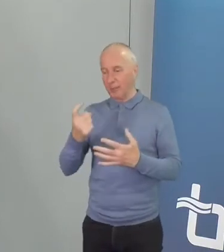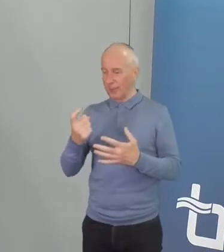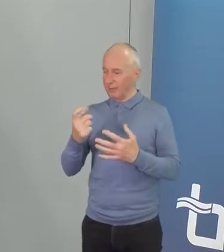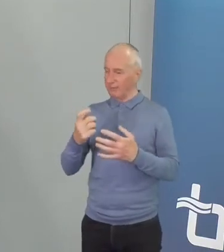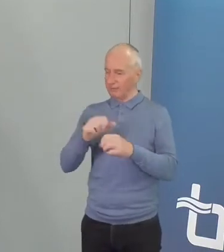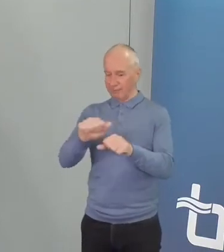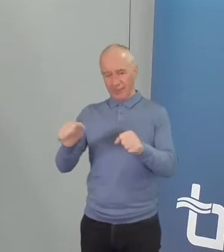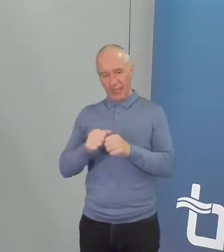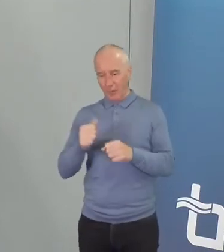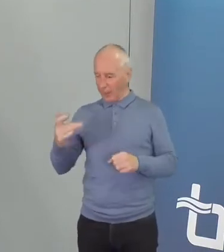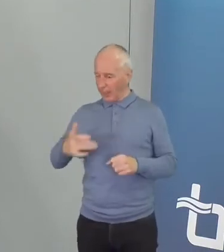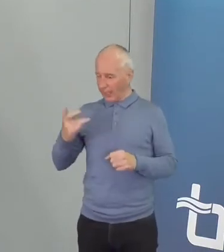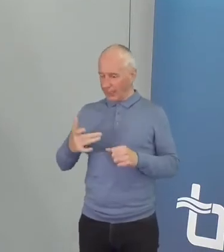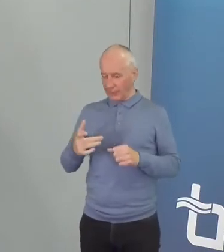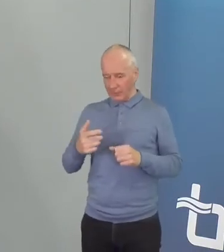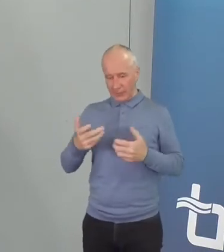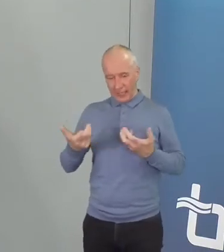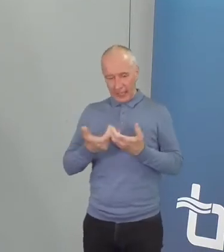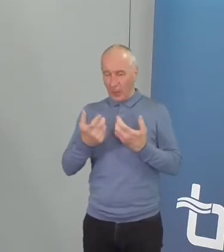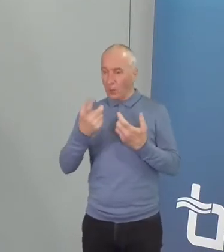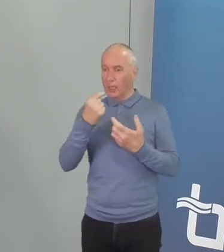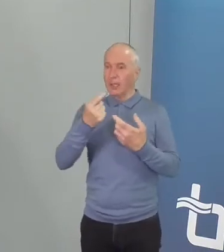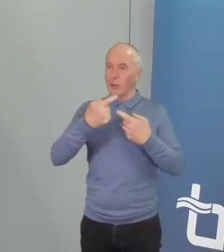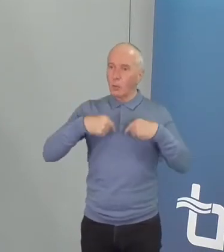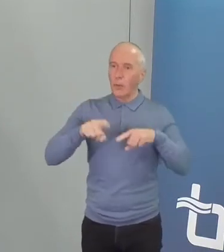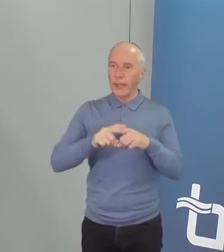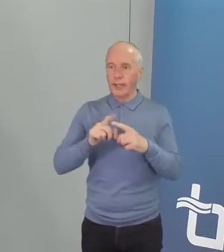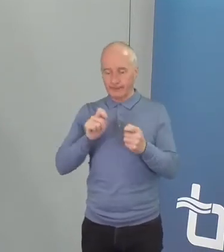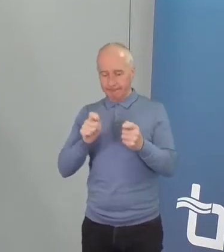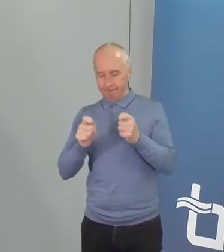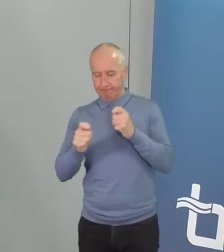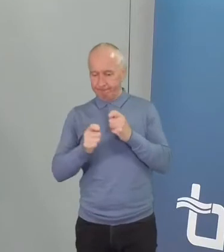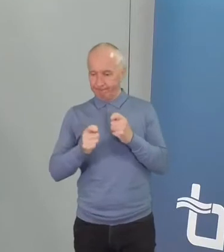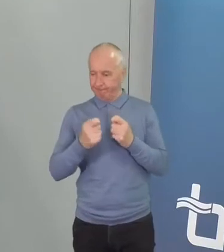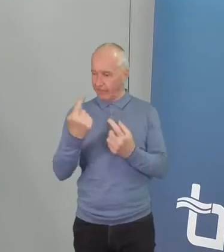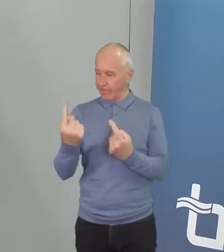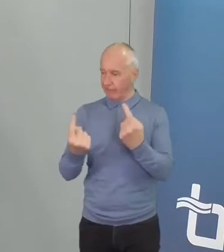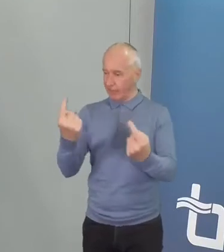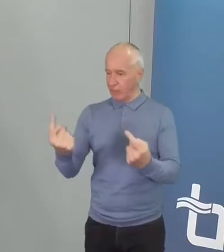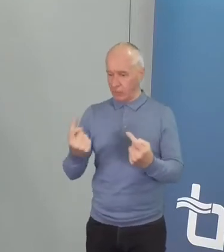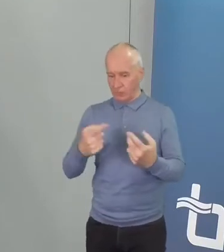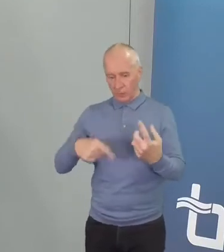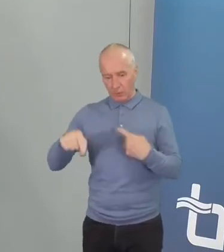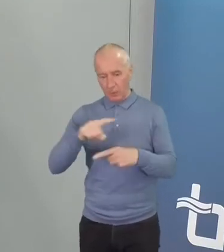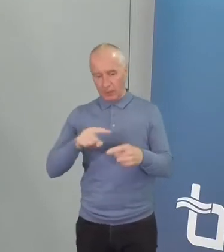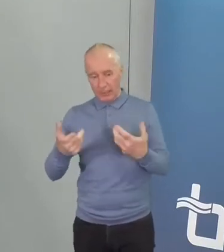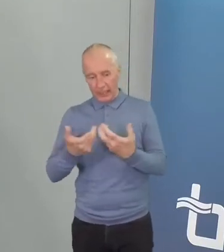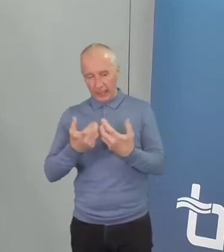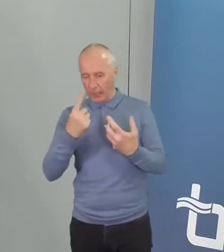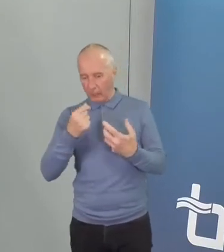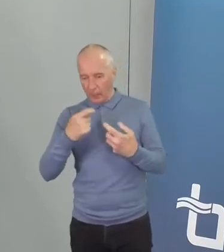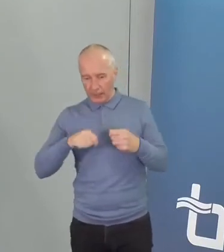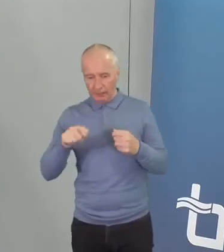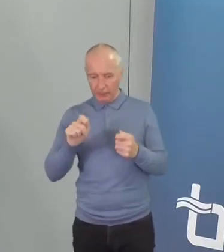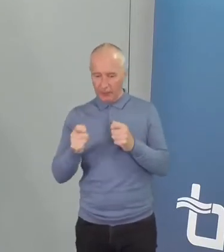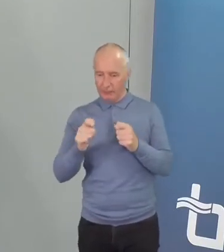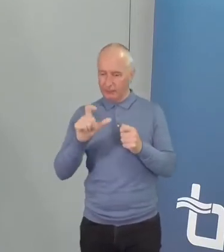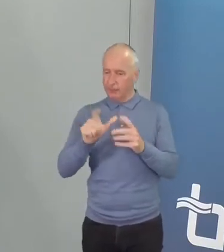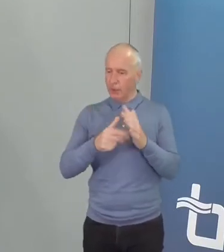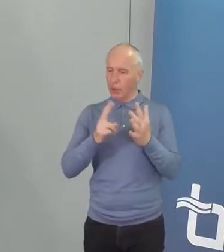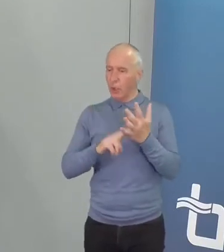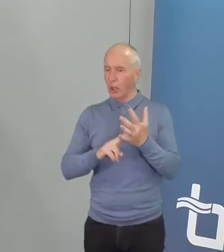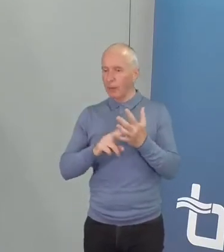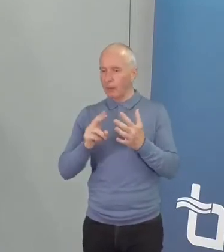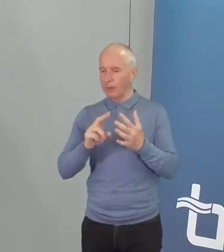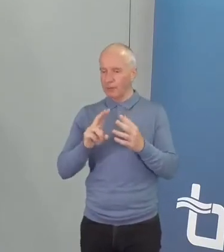saying what might be some of the shifts that we can make as individuals and as a community around our own carbon footprint, around any